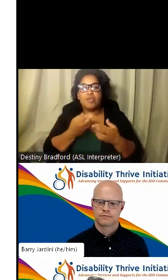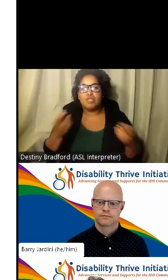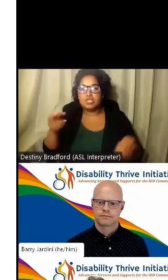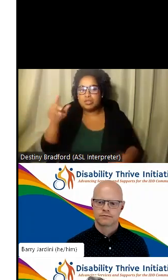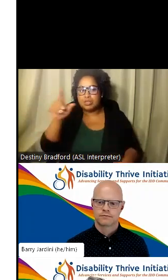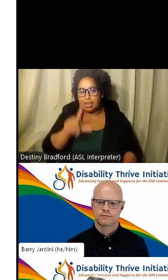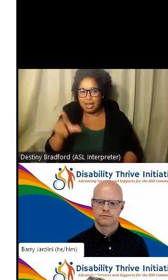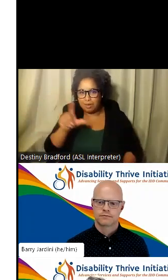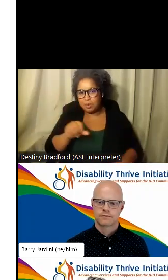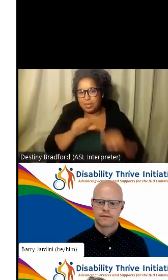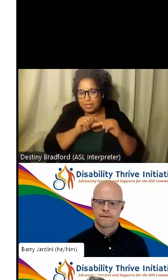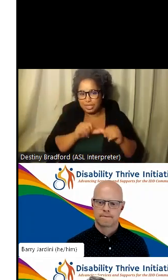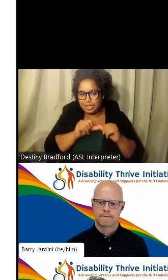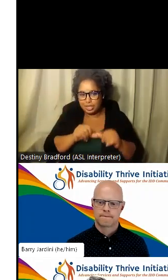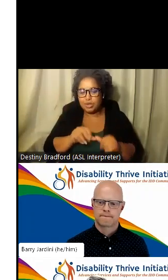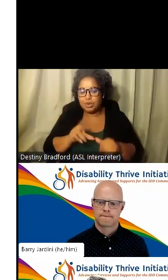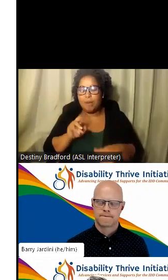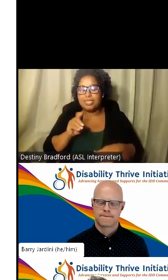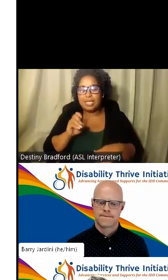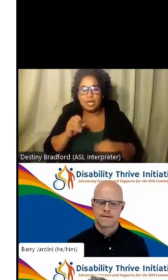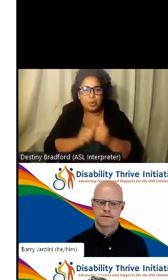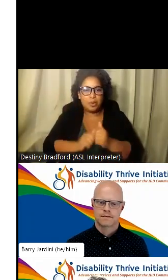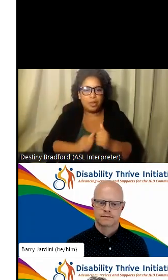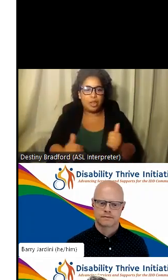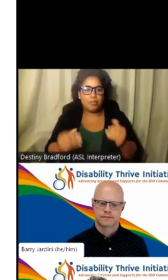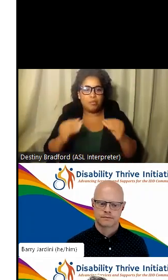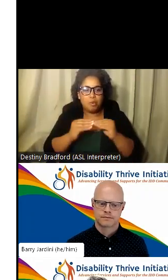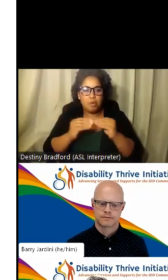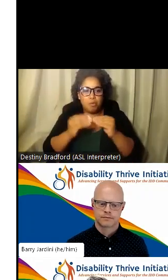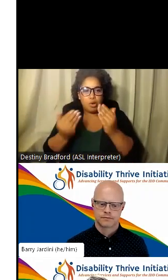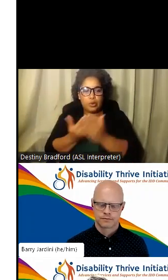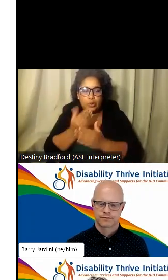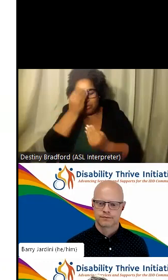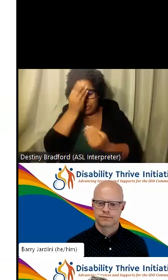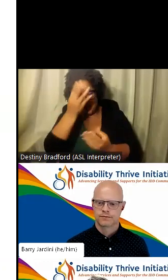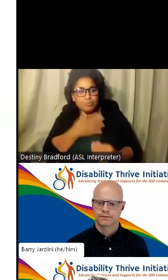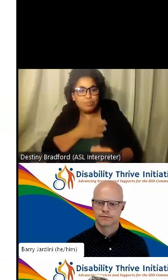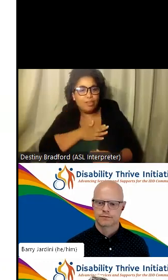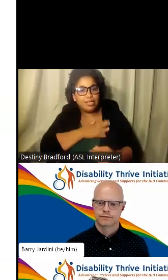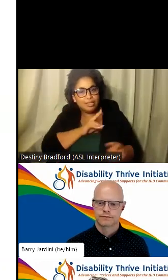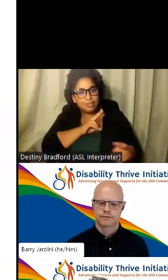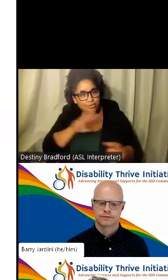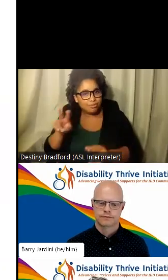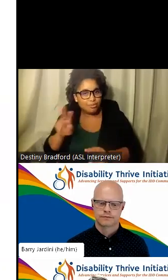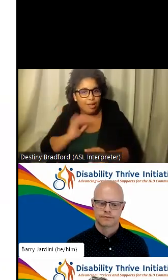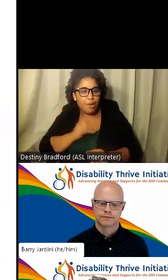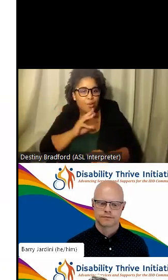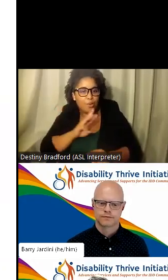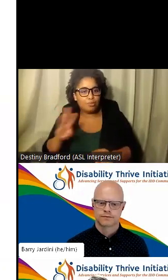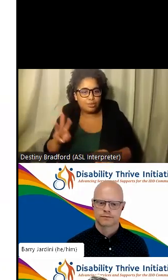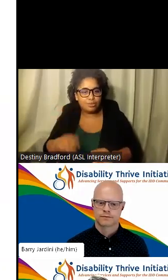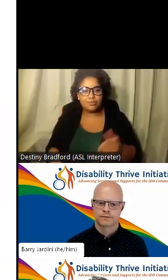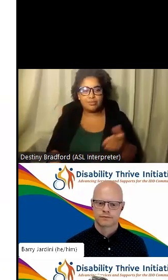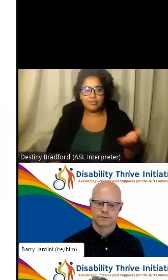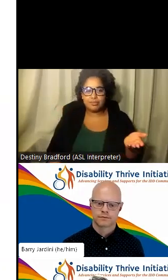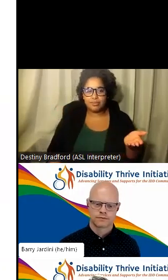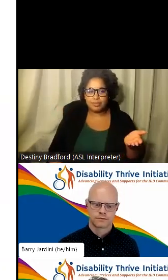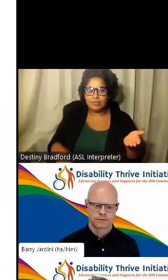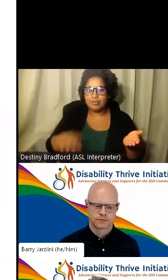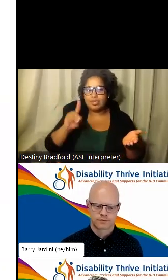are continuing to update with new material all the time. We hope you go check it out on our website,